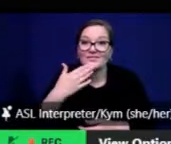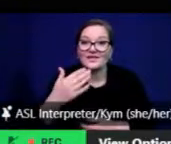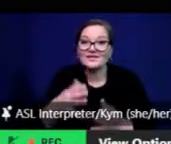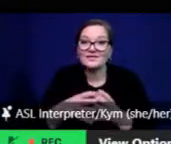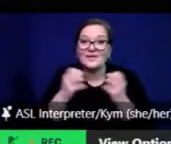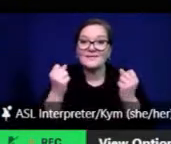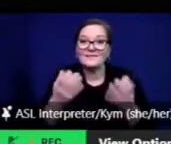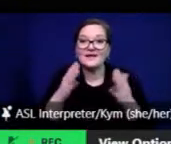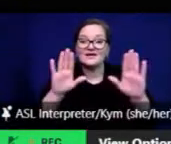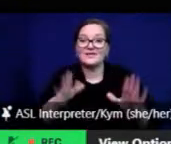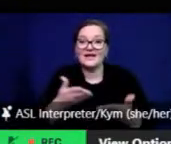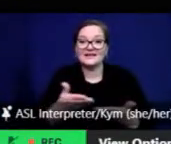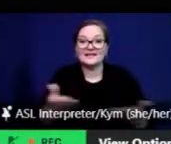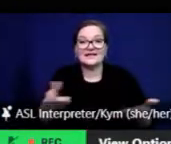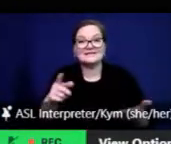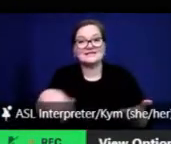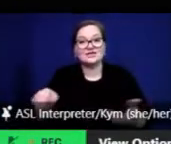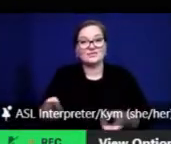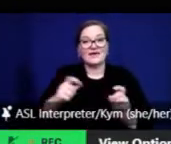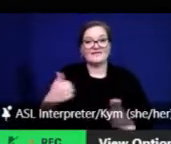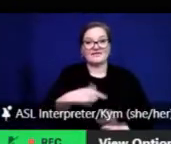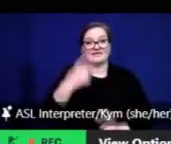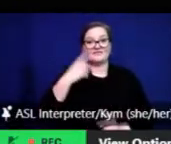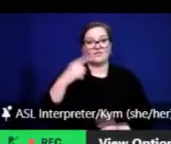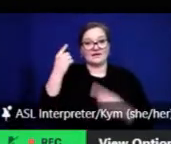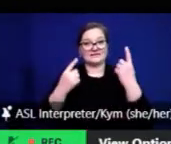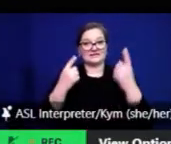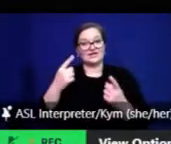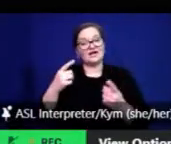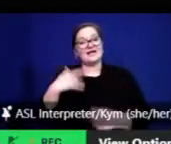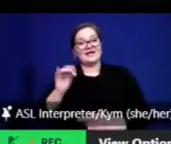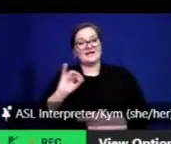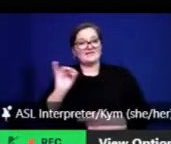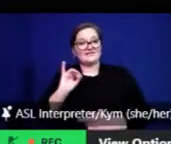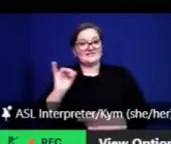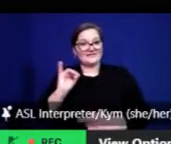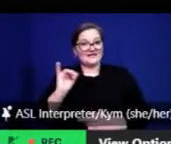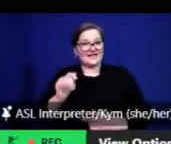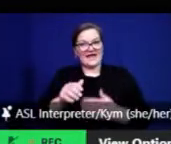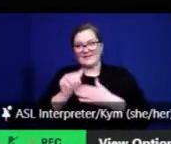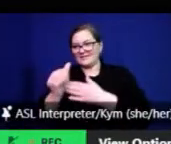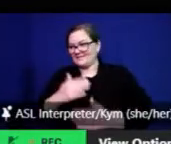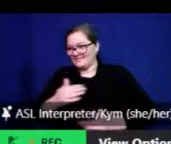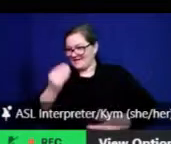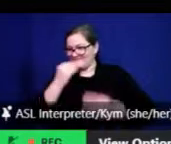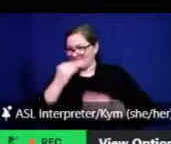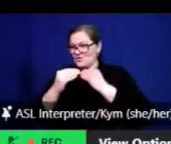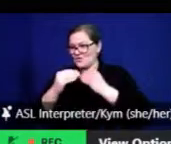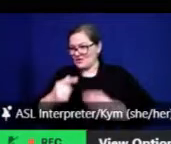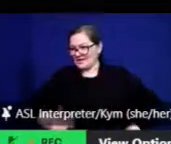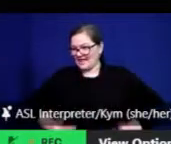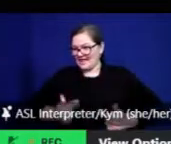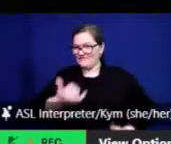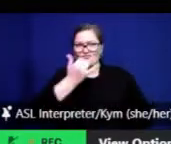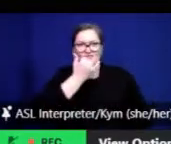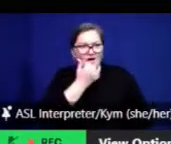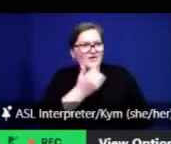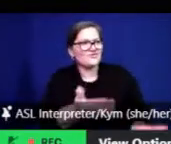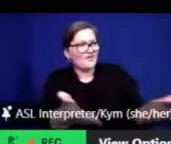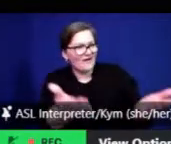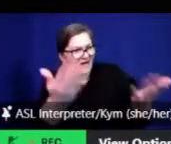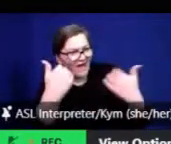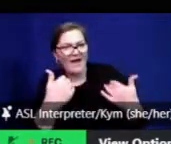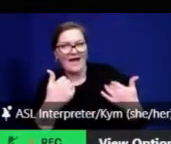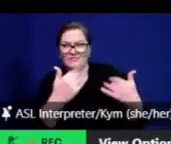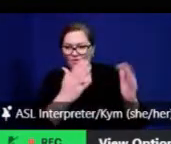things you gave us to consider. I feel like I'm leading my whole food life wrong. Y'all can come in, organize the